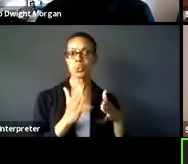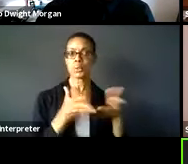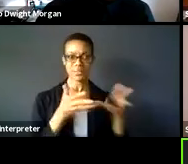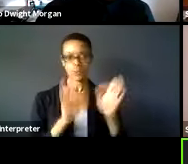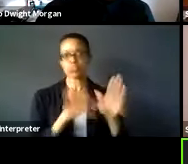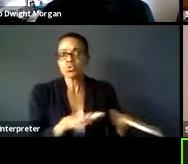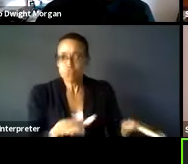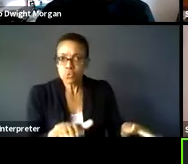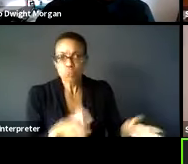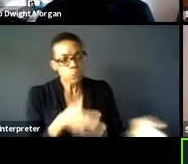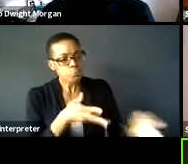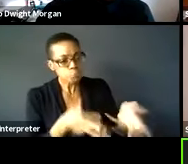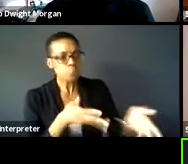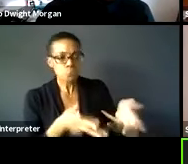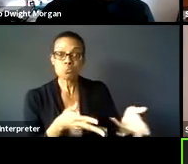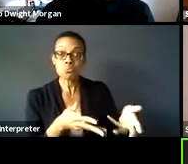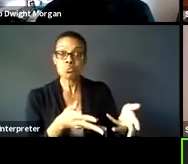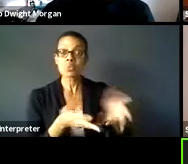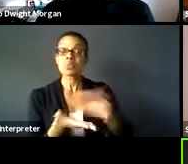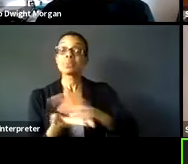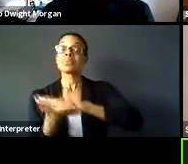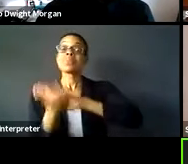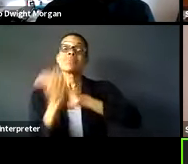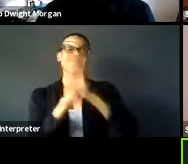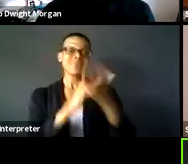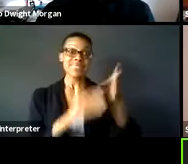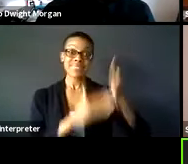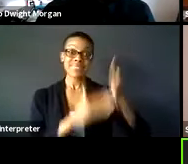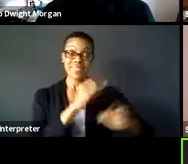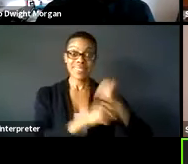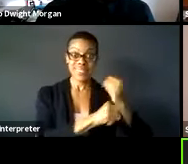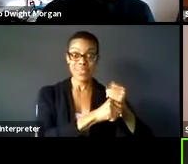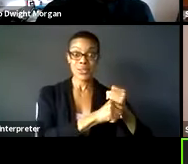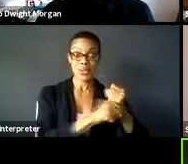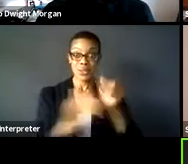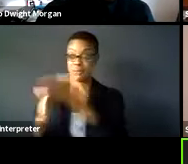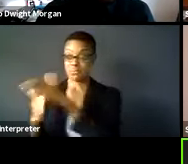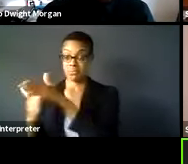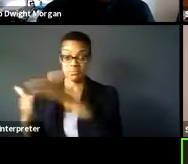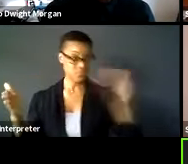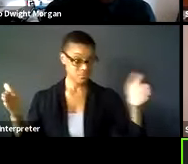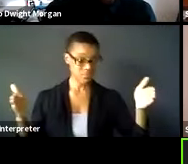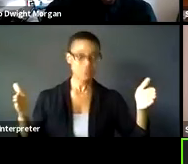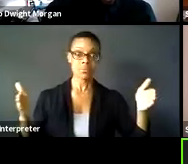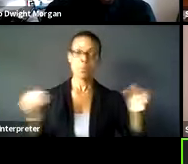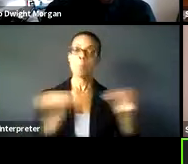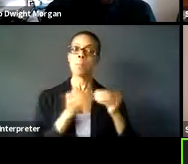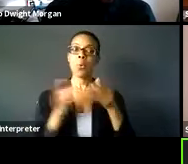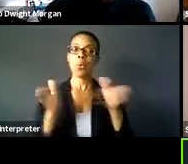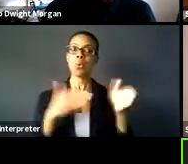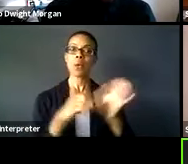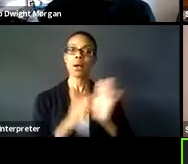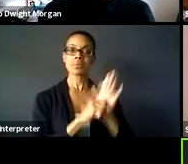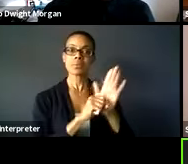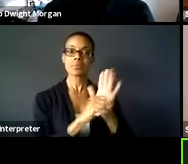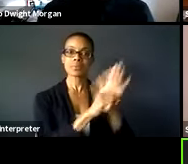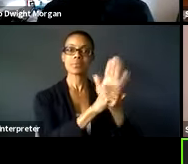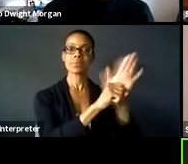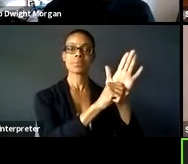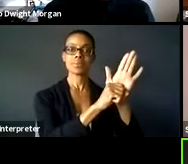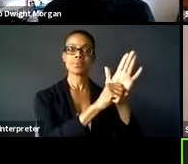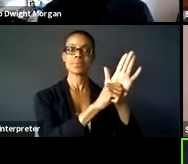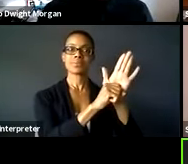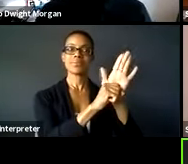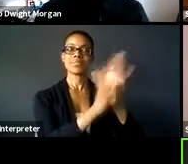children. And what it turned into by the end of the year was really more work in advocacy and in